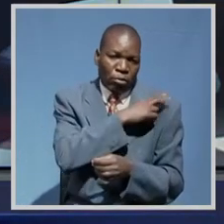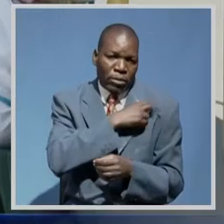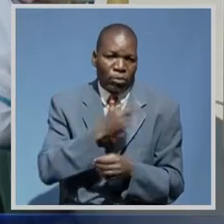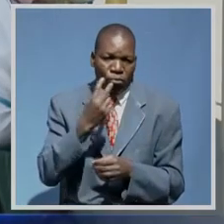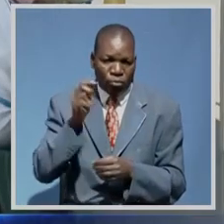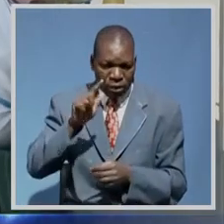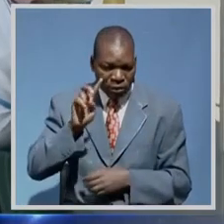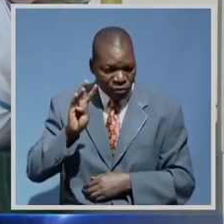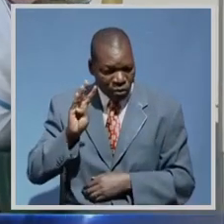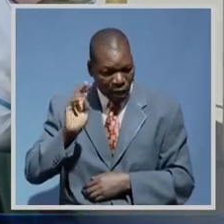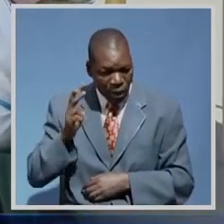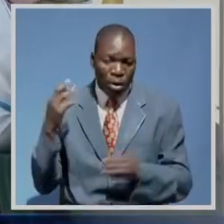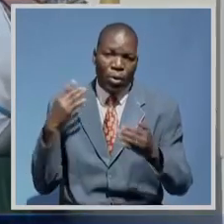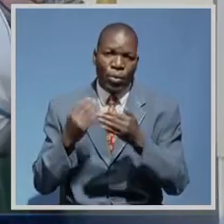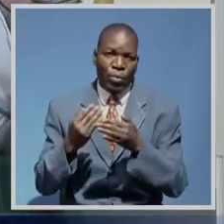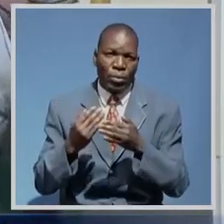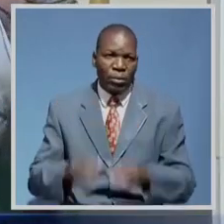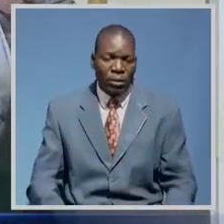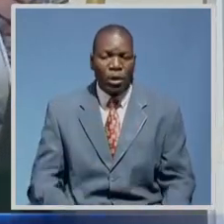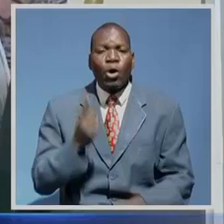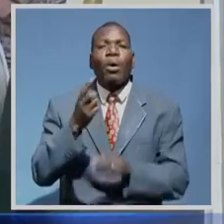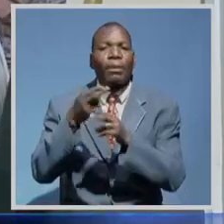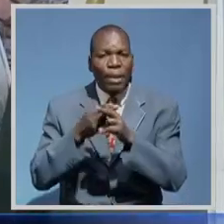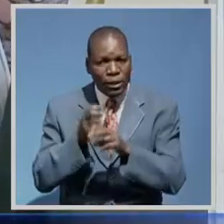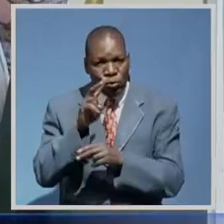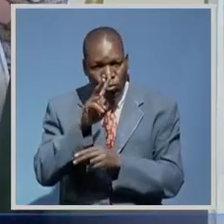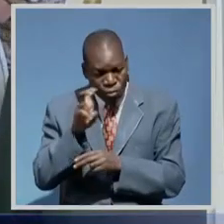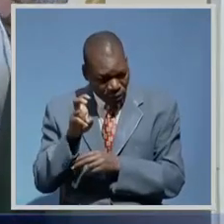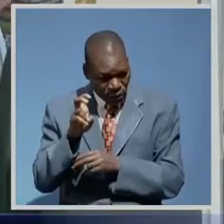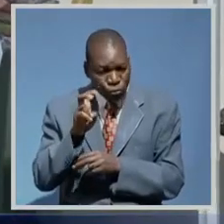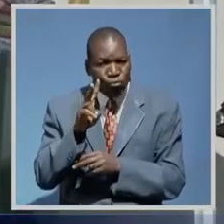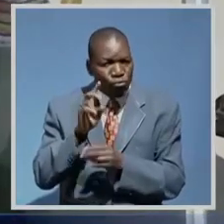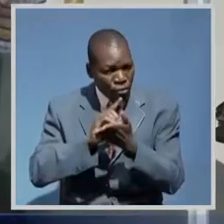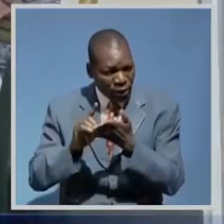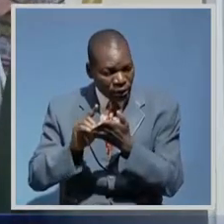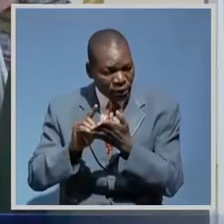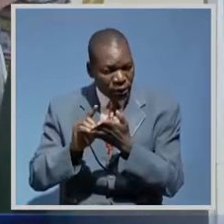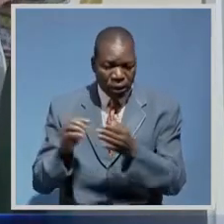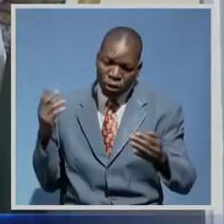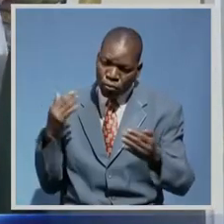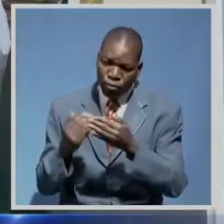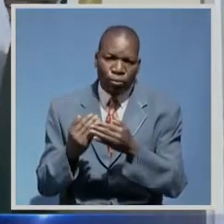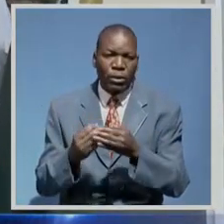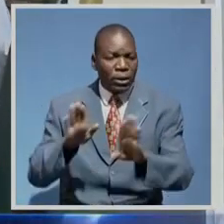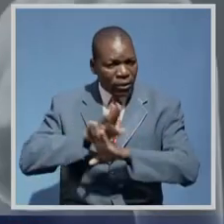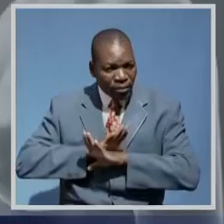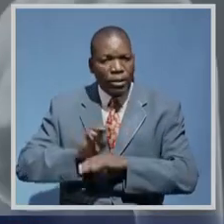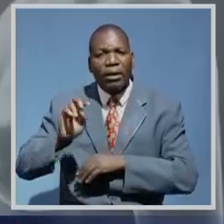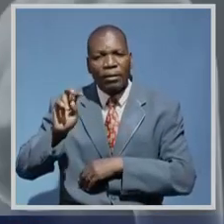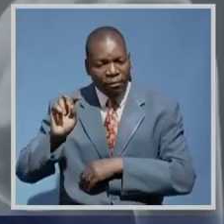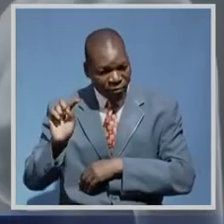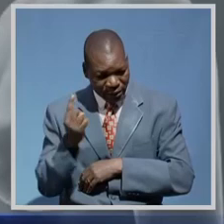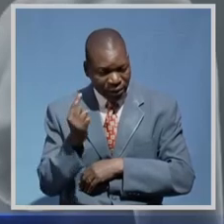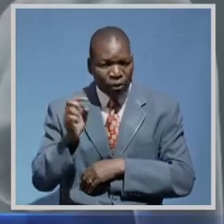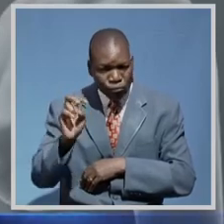reports. It is now 1 month and 2 weeks since the first 2 cases of the COVID-19 were reported in Zambia.